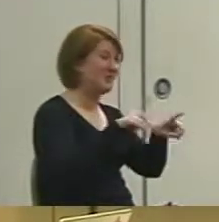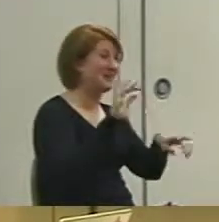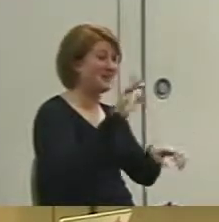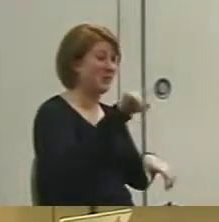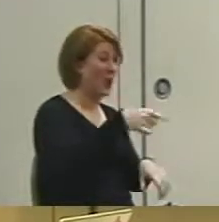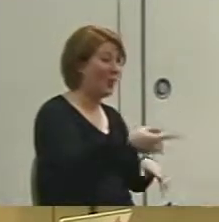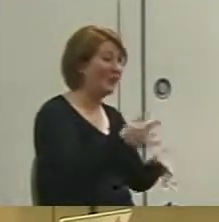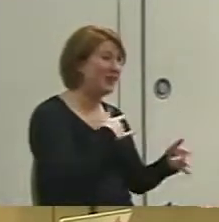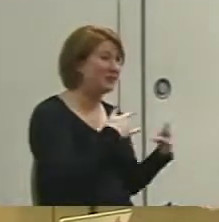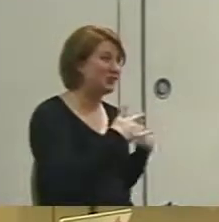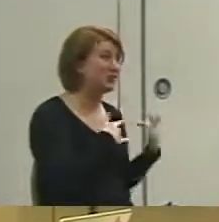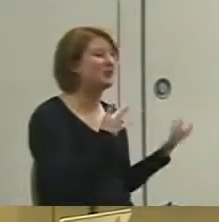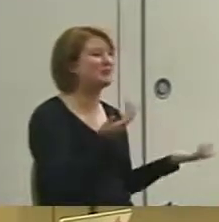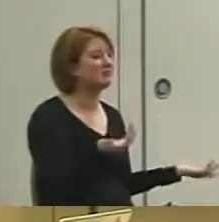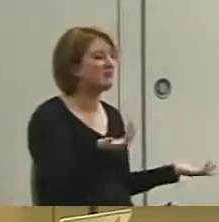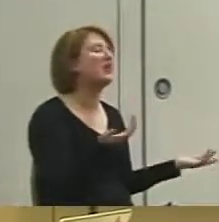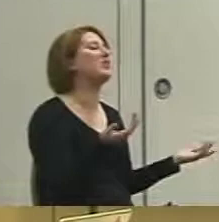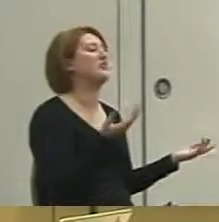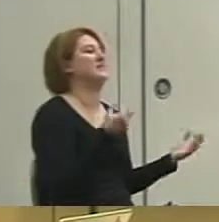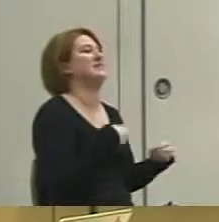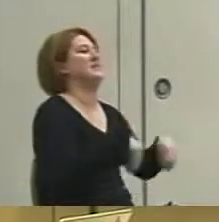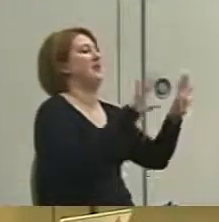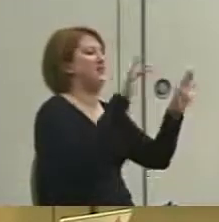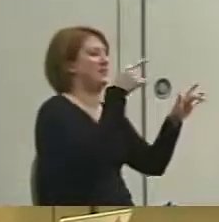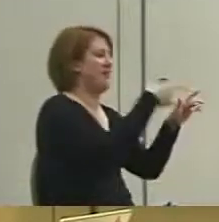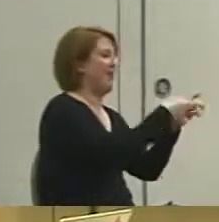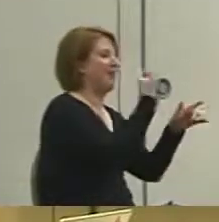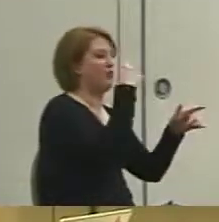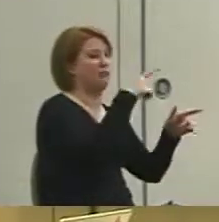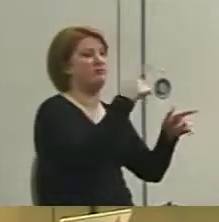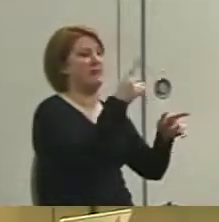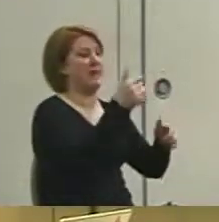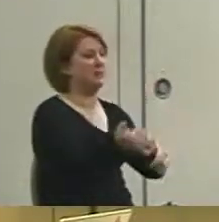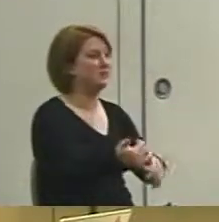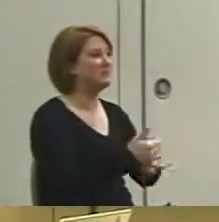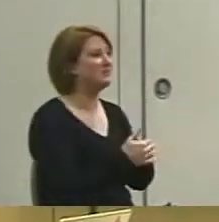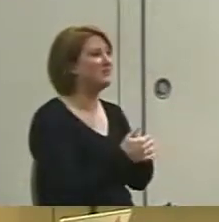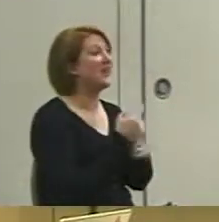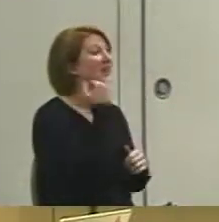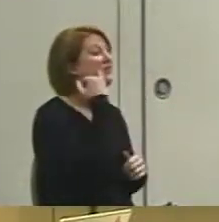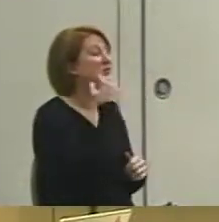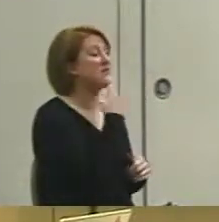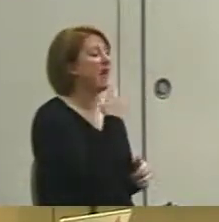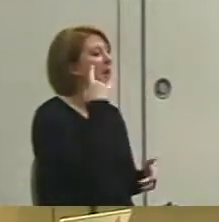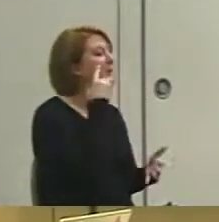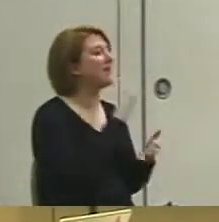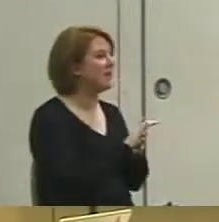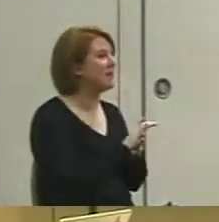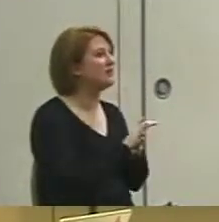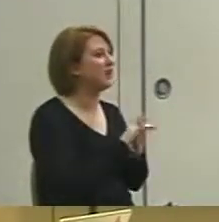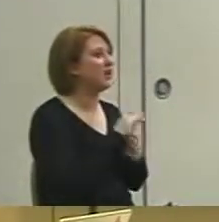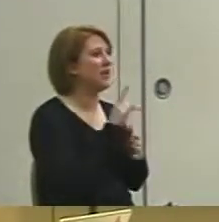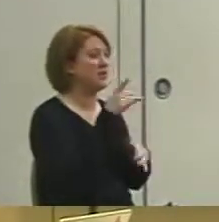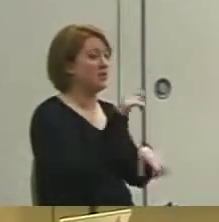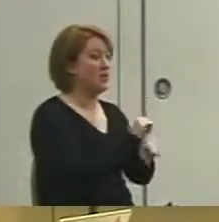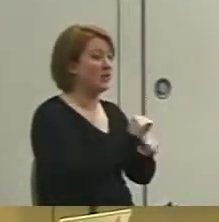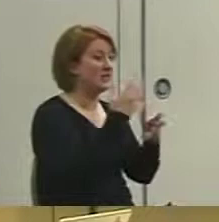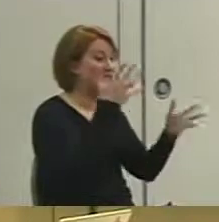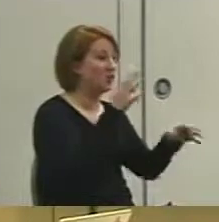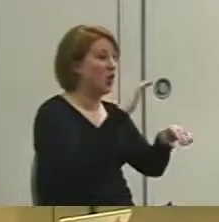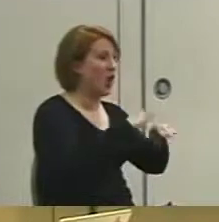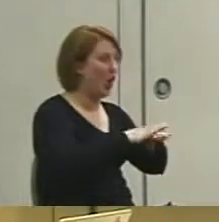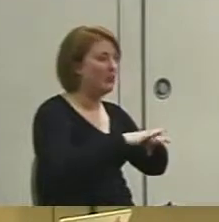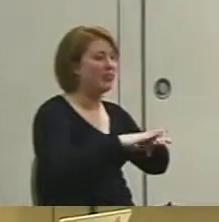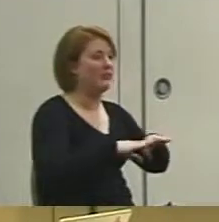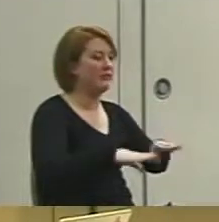gonna sacrifice this to do that. And when you say, I believe he does as much down there, well, that's really an empirical